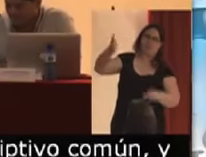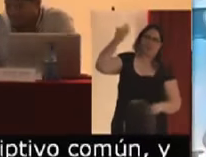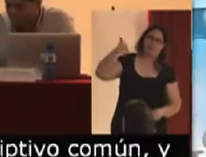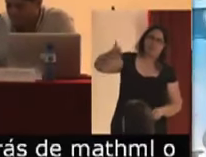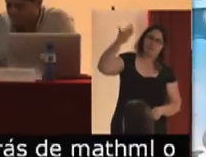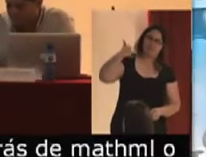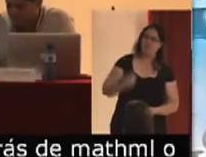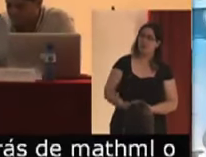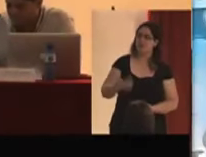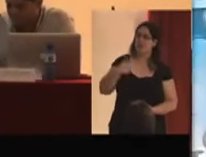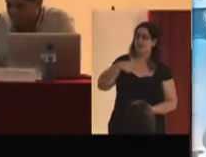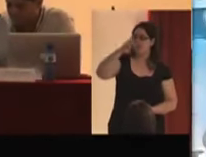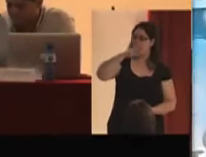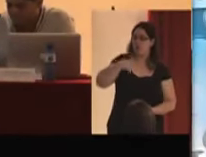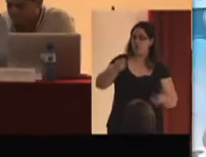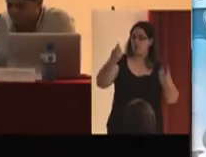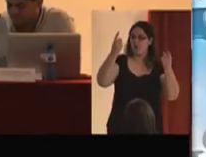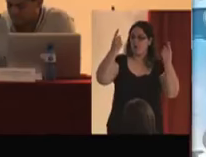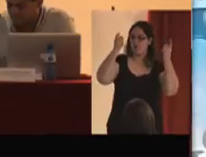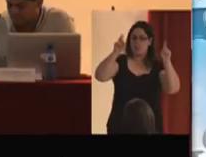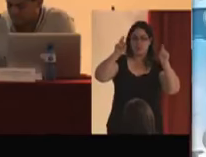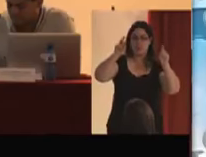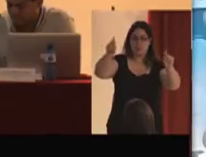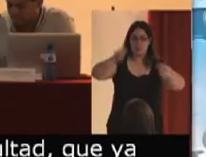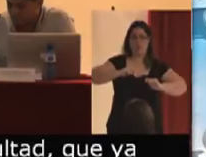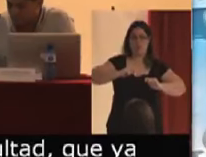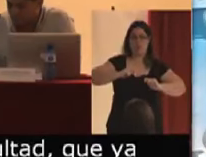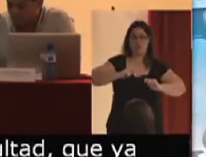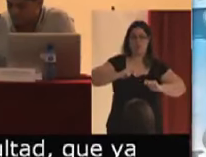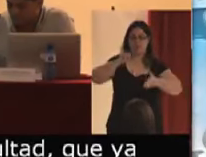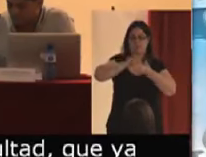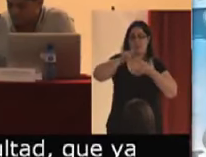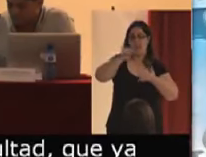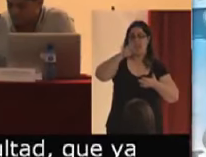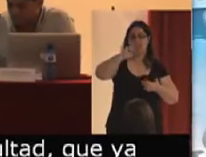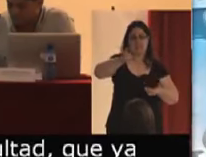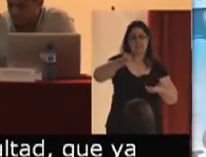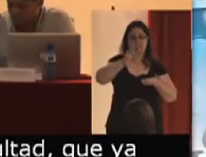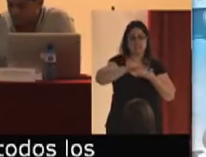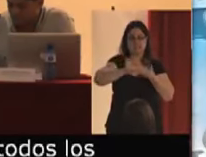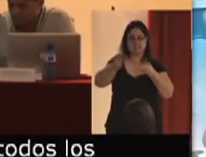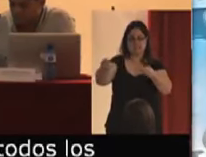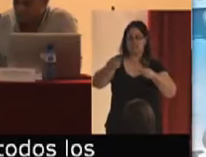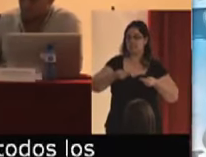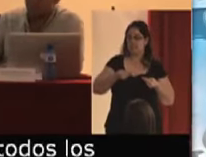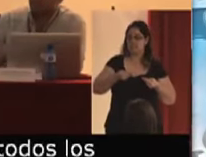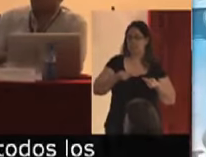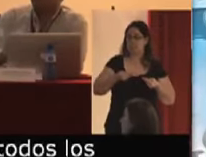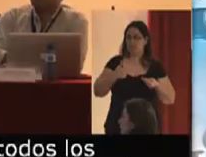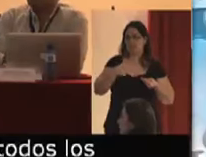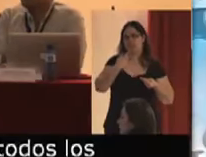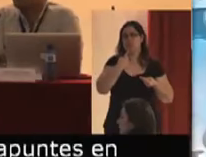When I was at university a long time ago, I remember that all professors would give me the notes in